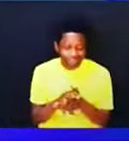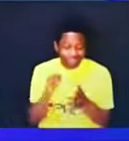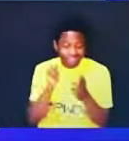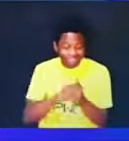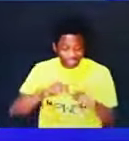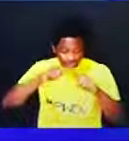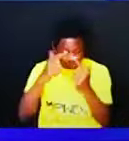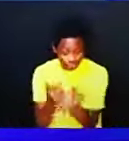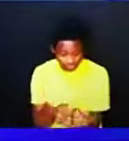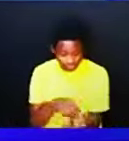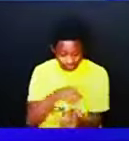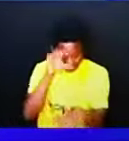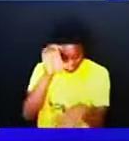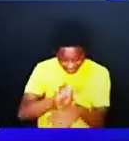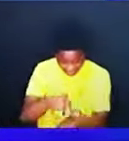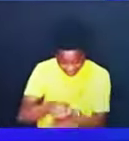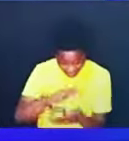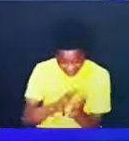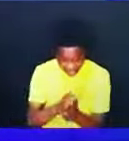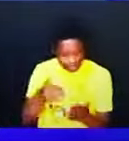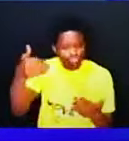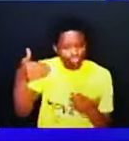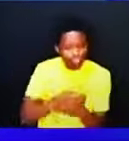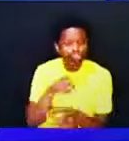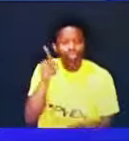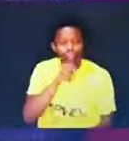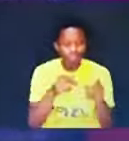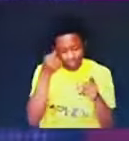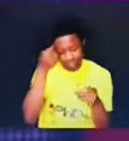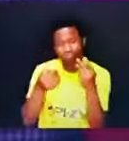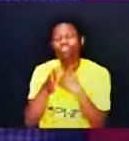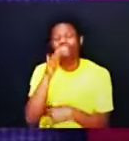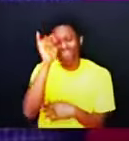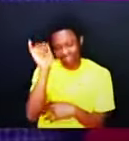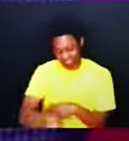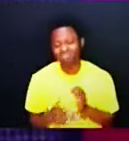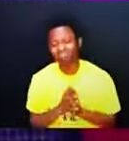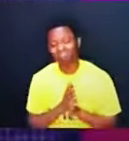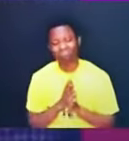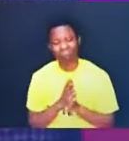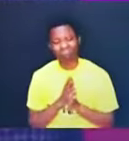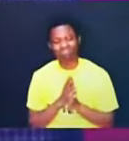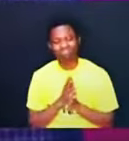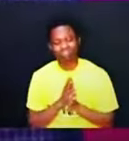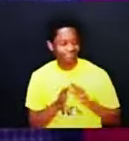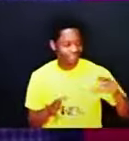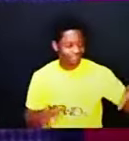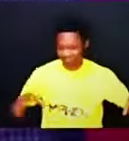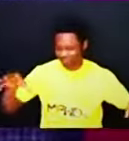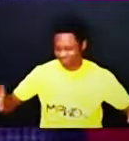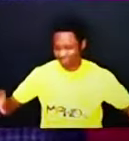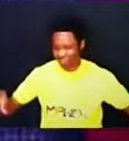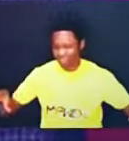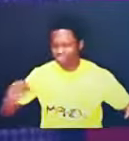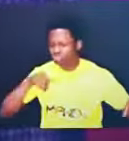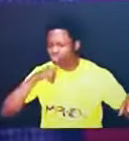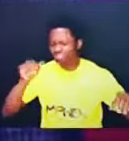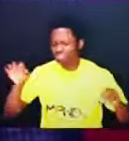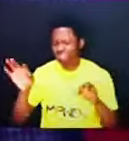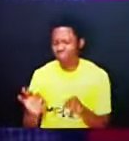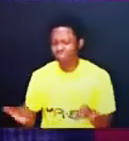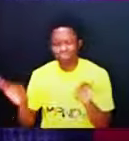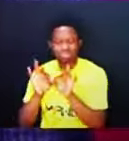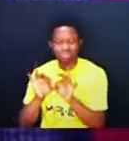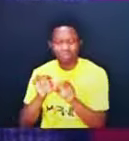people of God. Na dodua wonam sakwan yi so no asomdwe ni mobro hunu emra won so